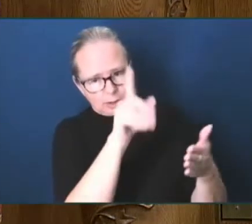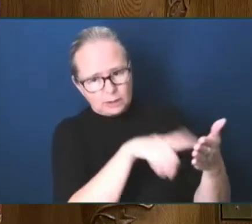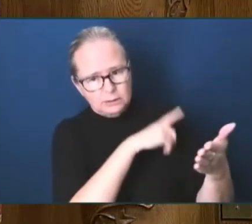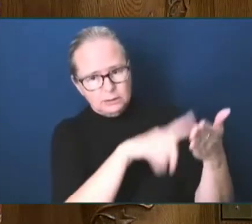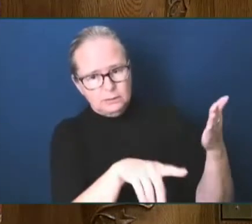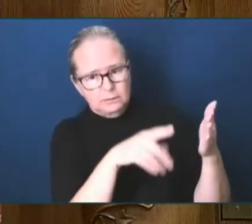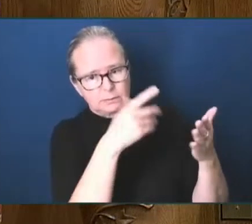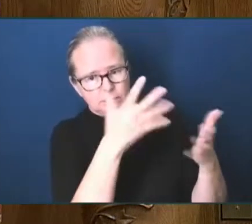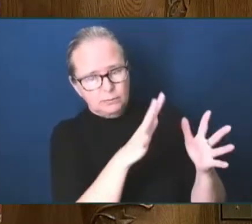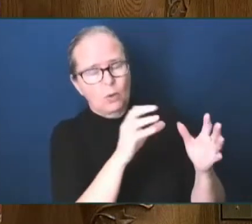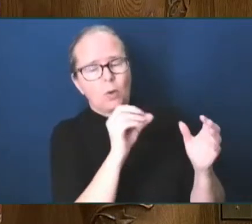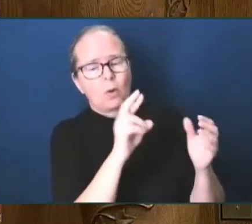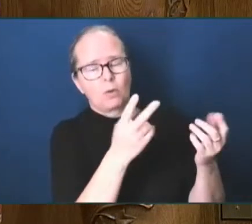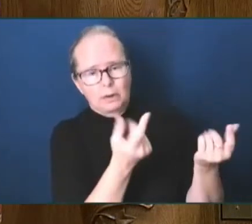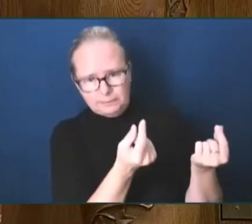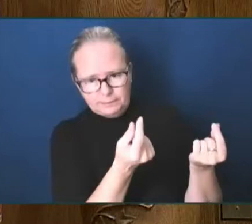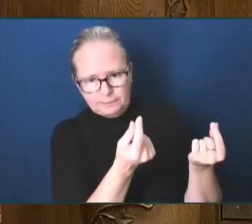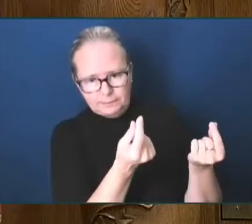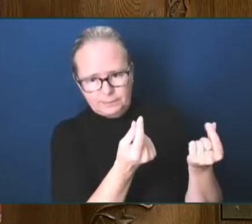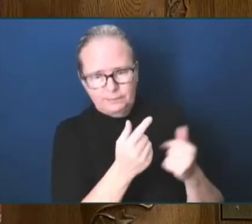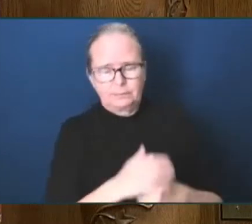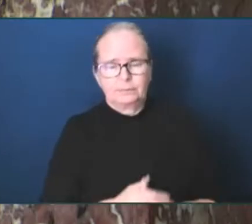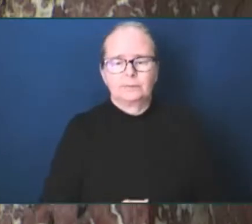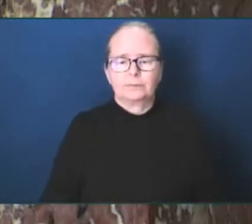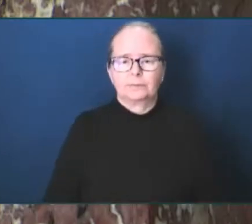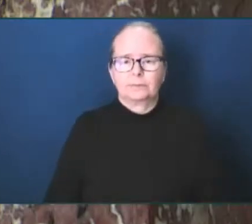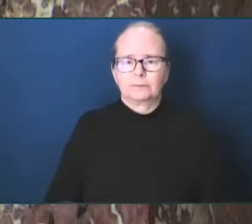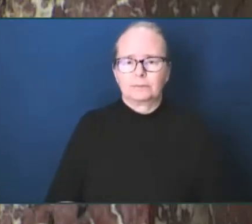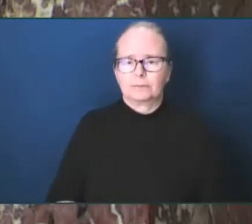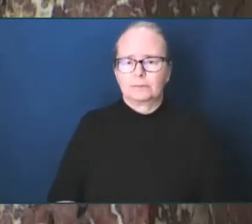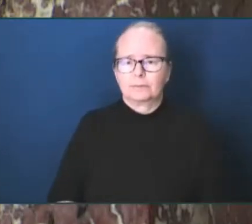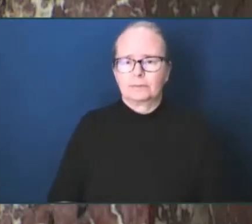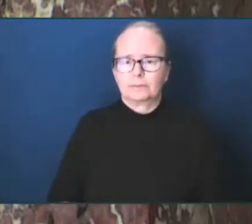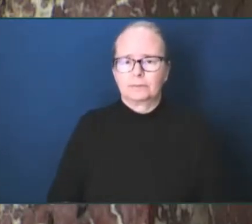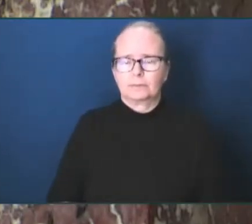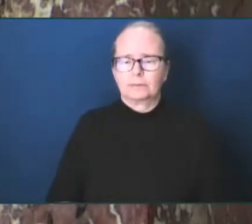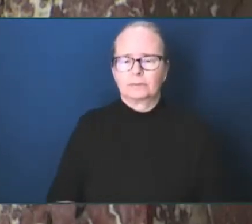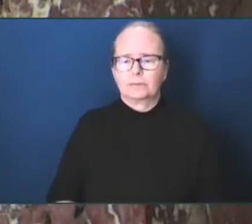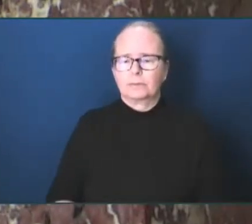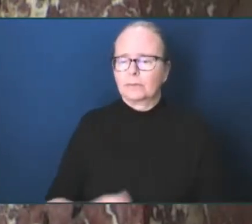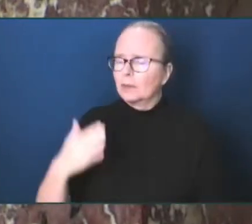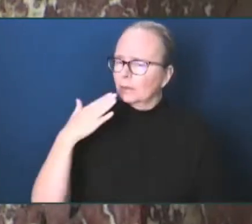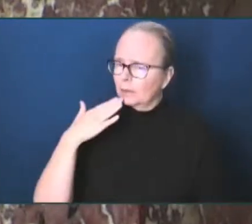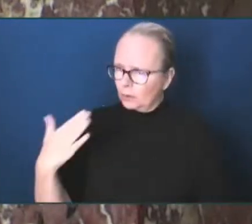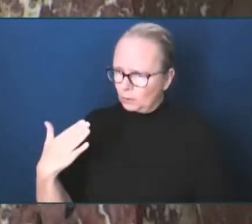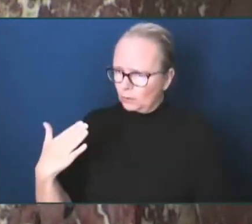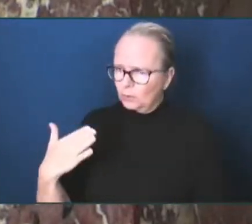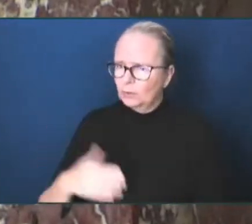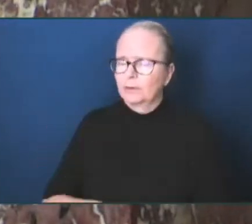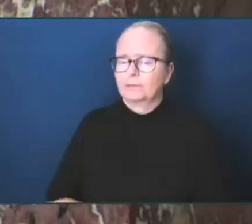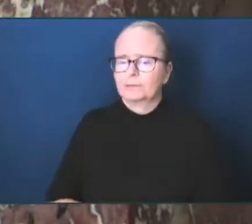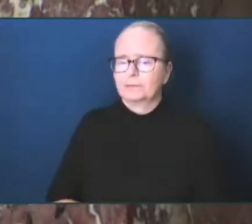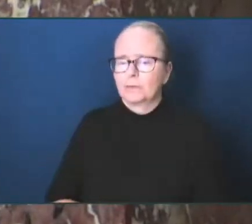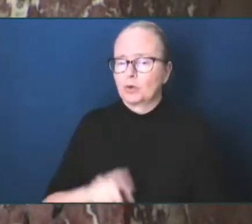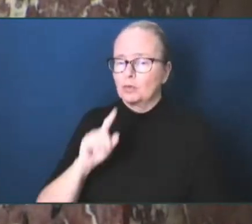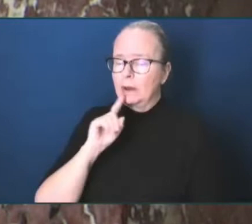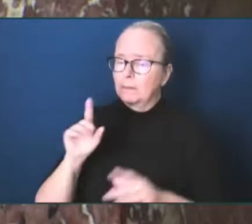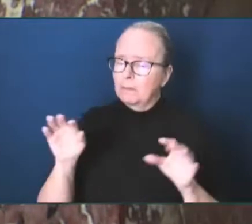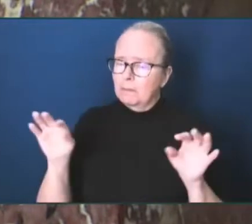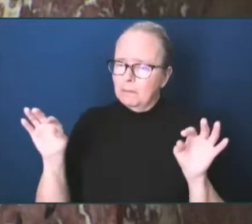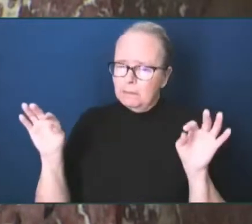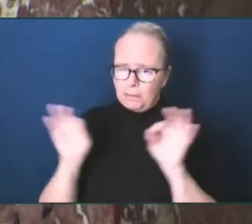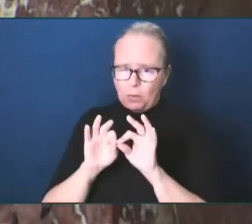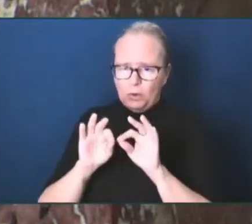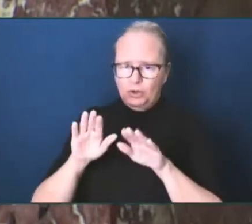Minister of Children and Family Development. Thank you very much, Honourable Speaker. It's really important that children and youth have